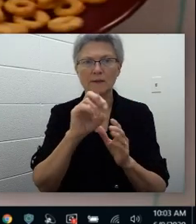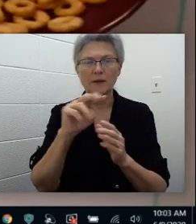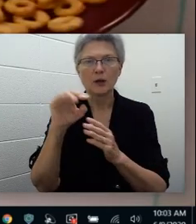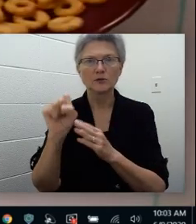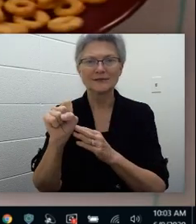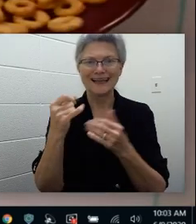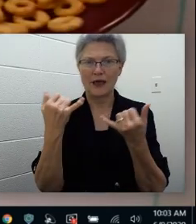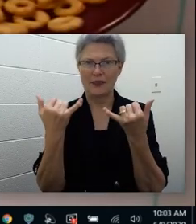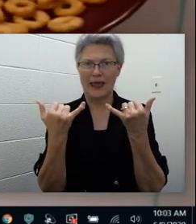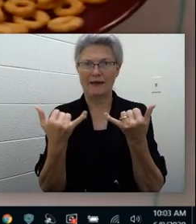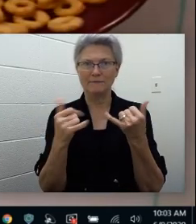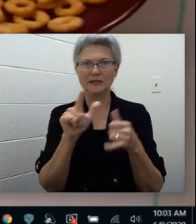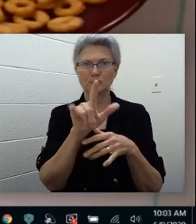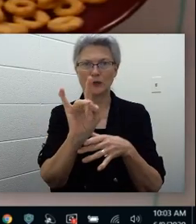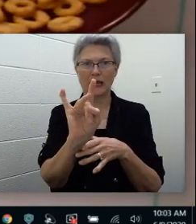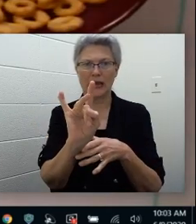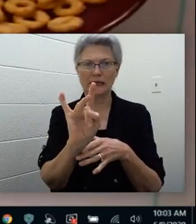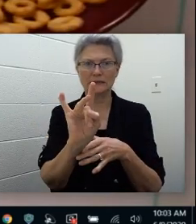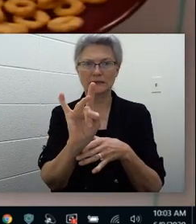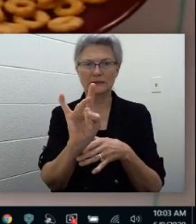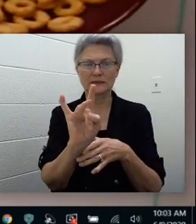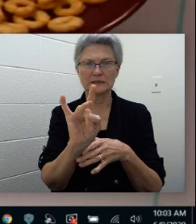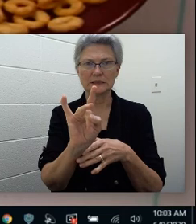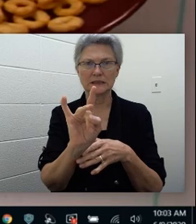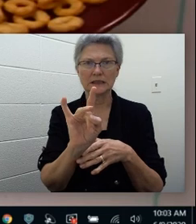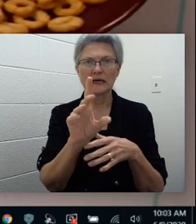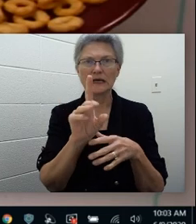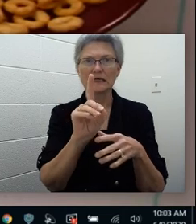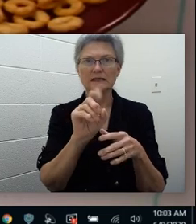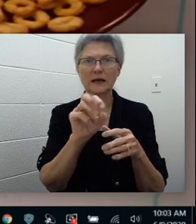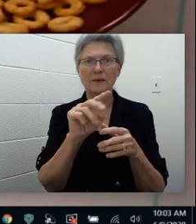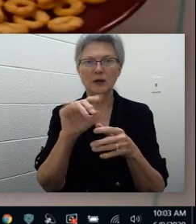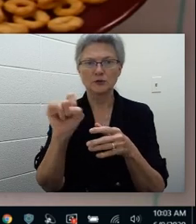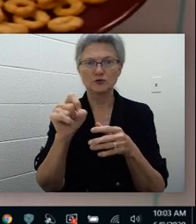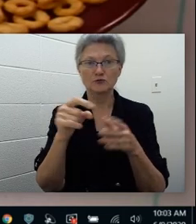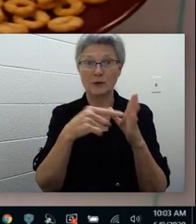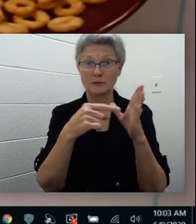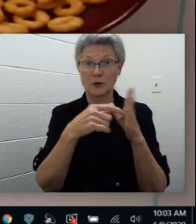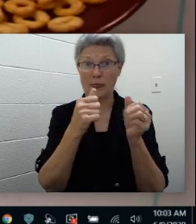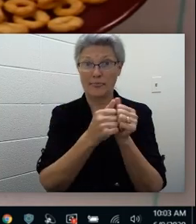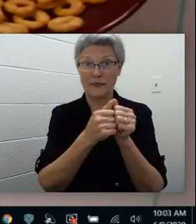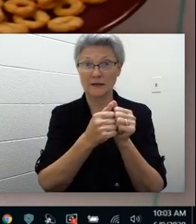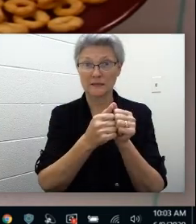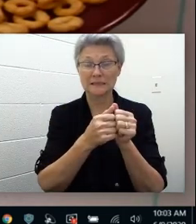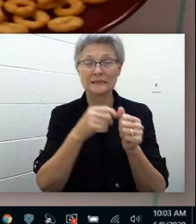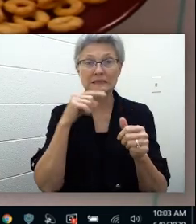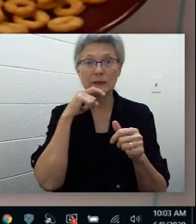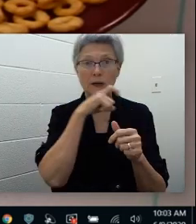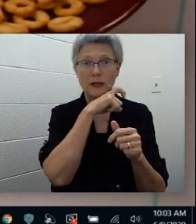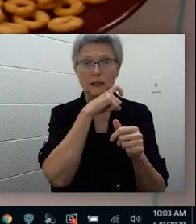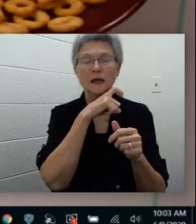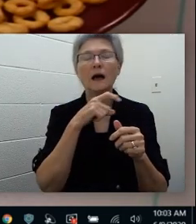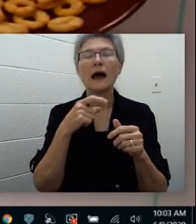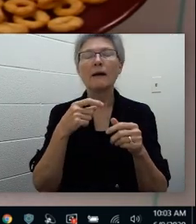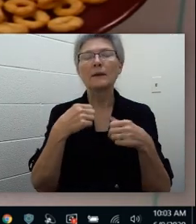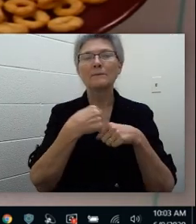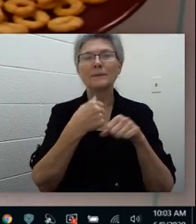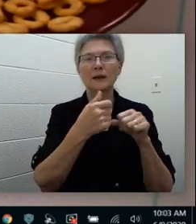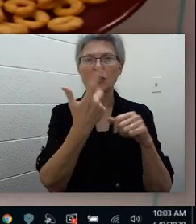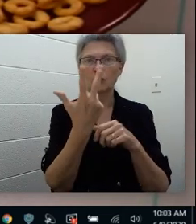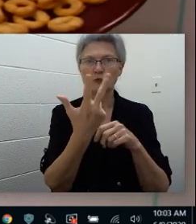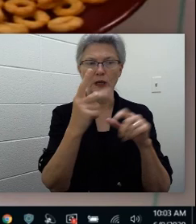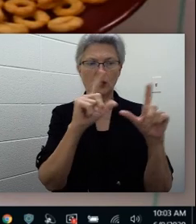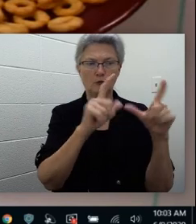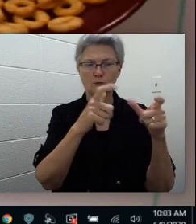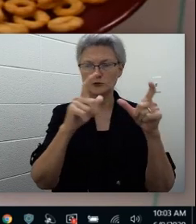Now that I've got my 28 dominoes represented with these Cheerios, I'm going to make 3 separate groups to represent